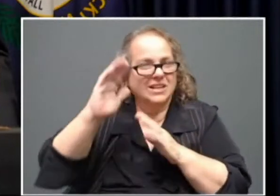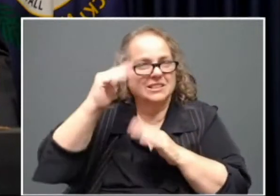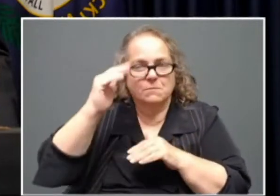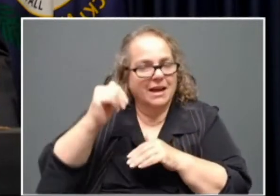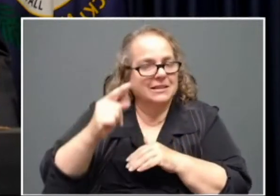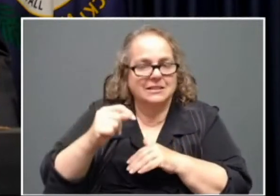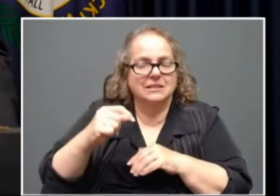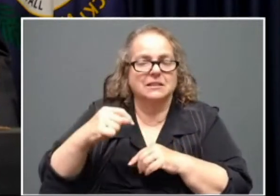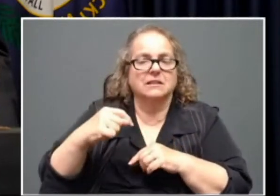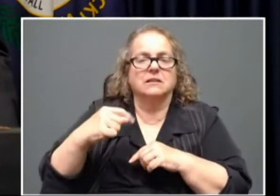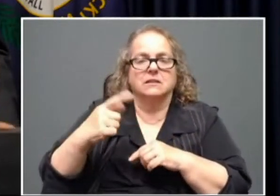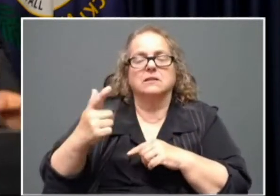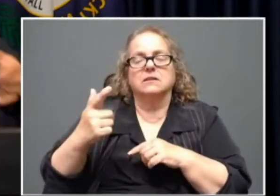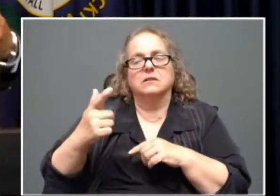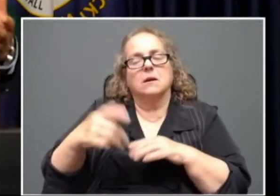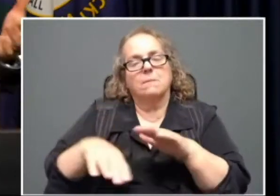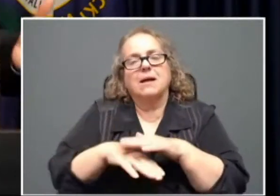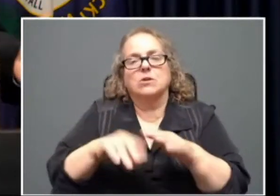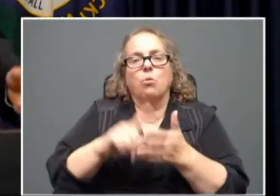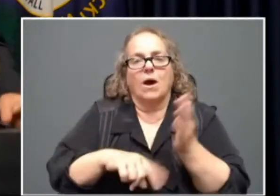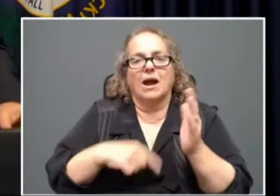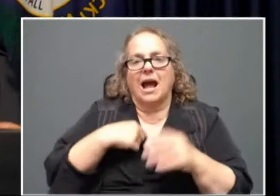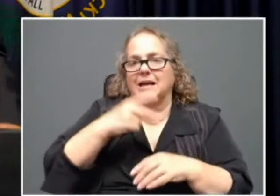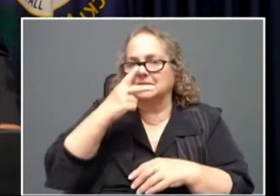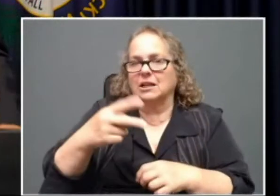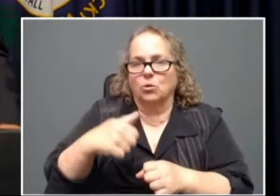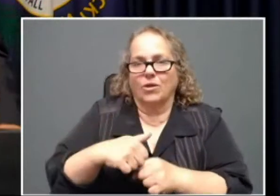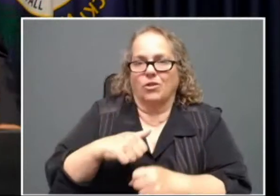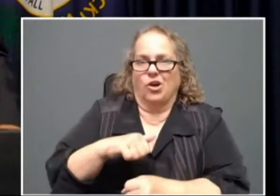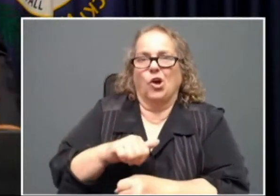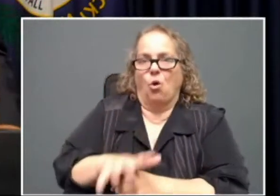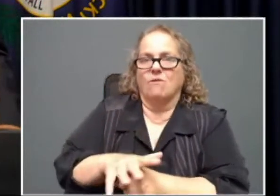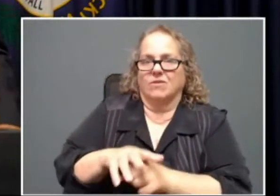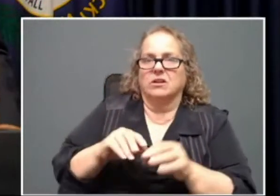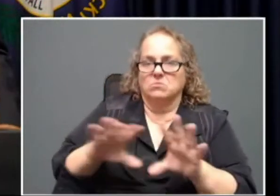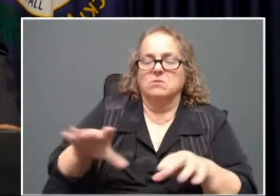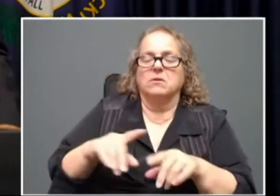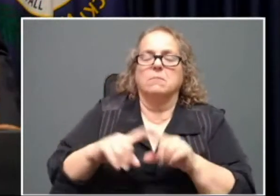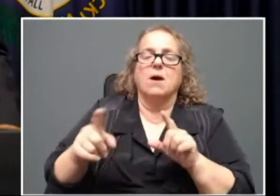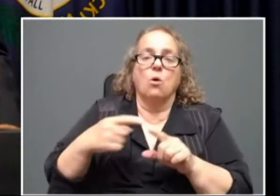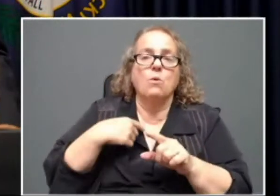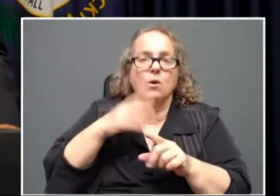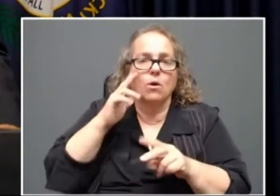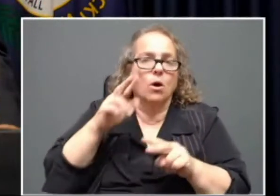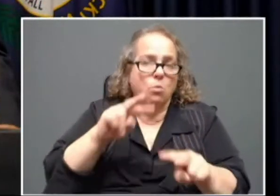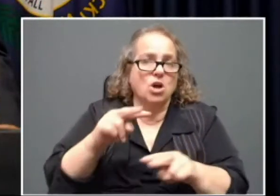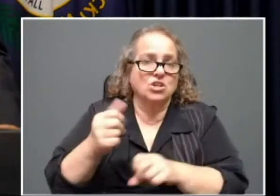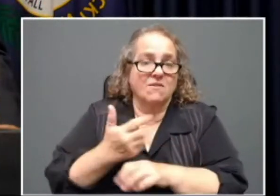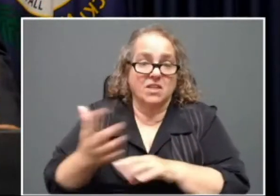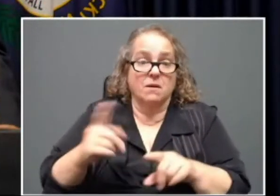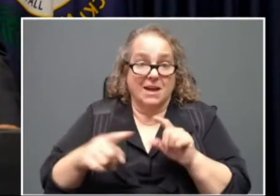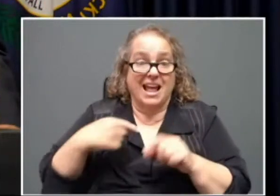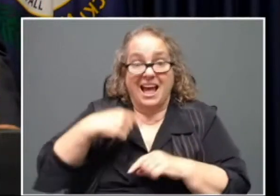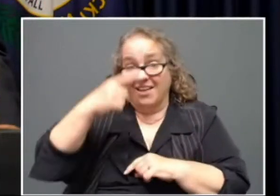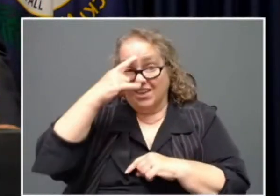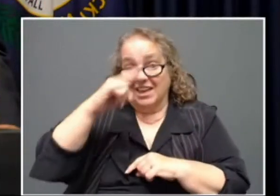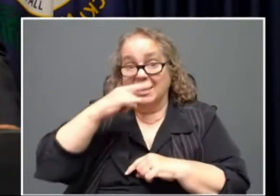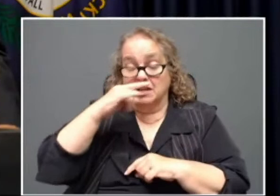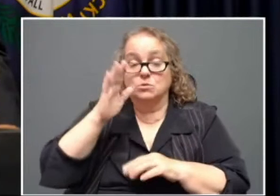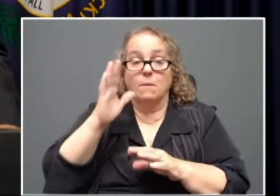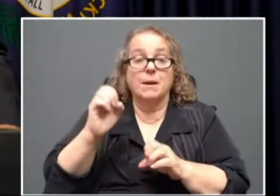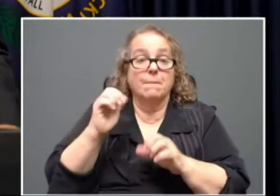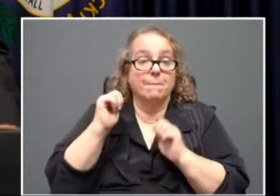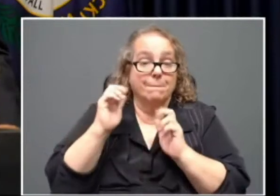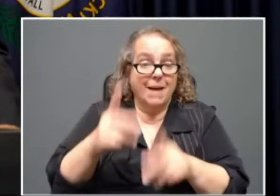COVID. We will watch everything, but right now I think kids will be back in a very, very